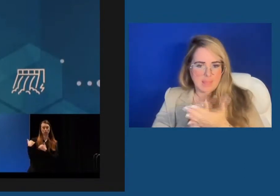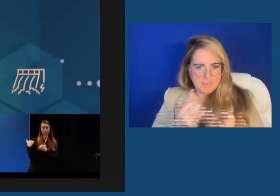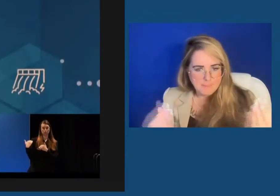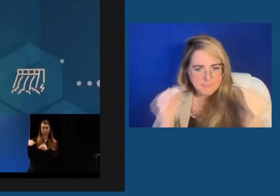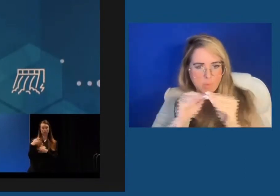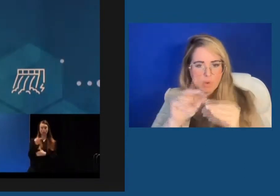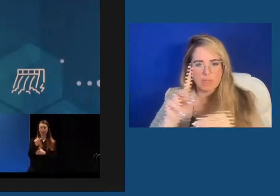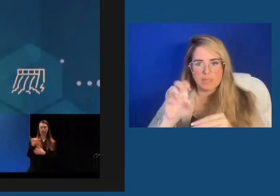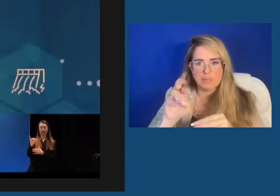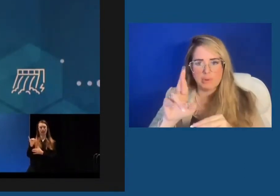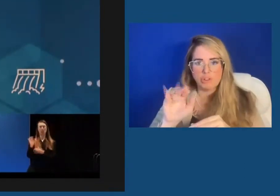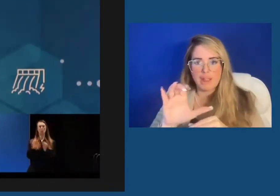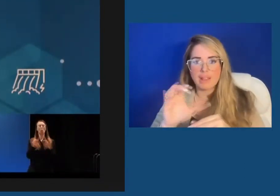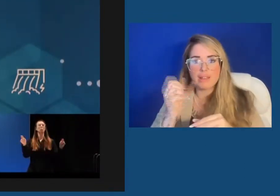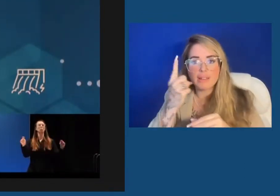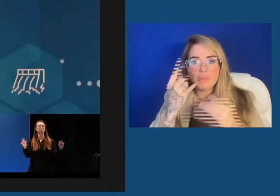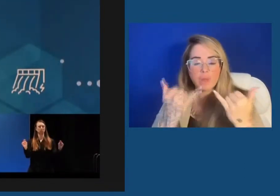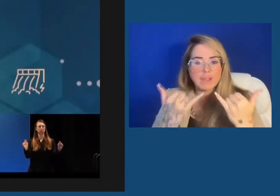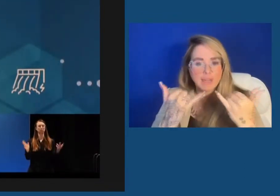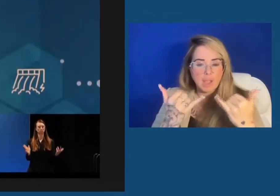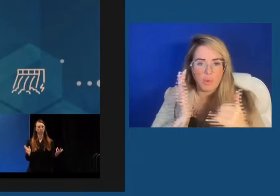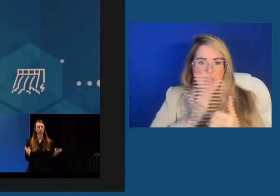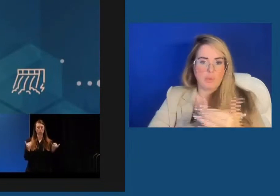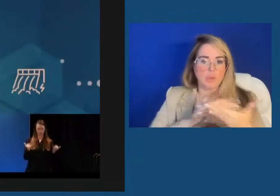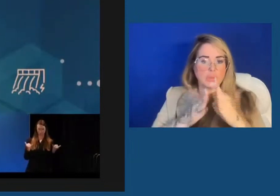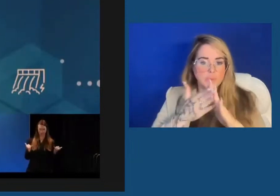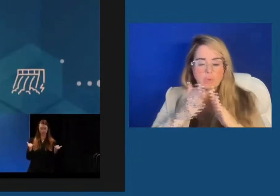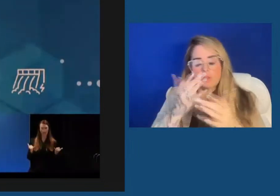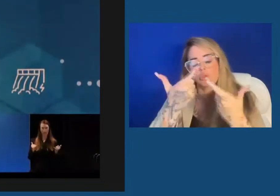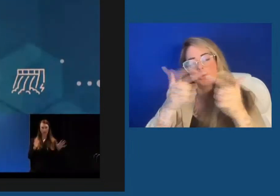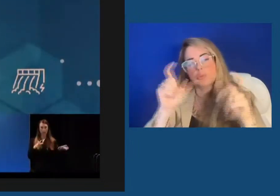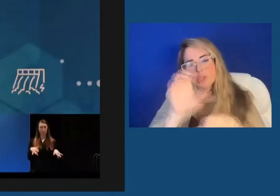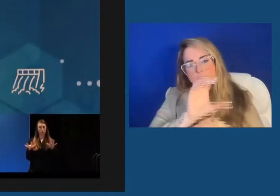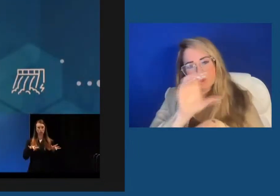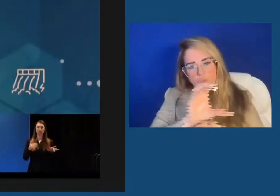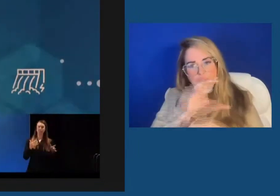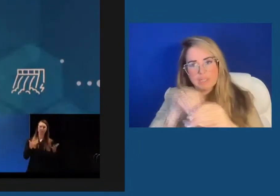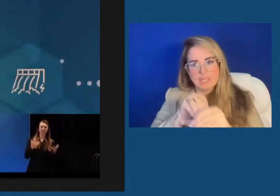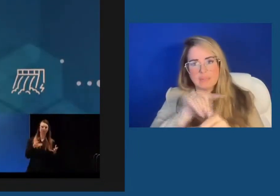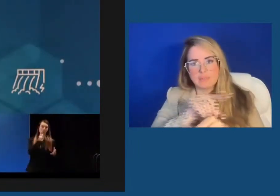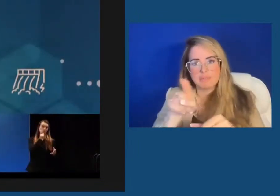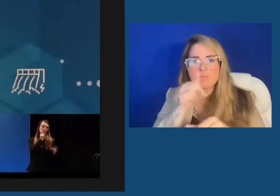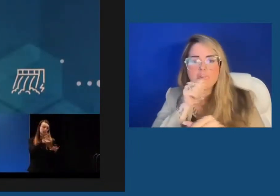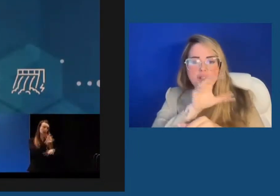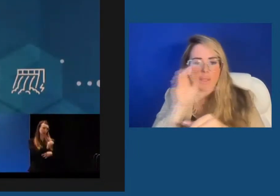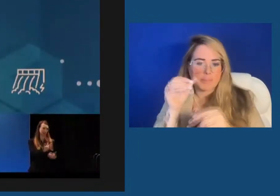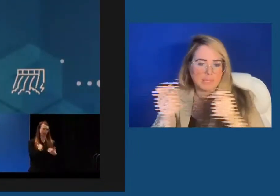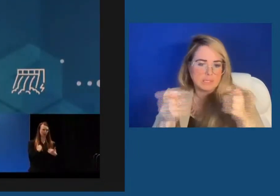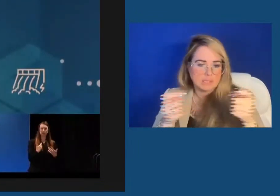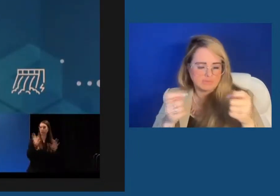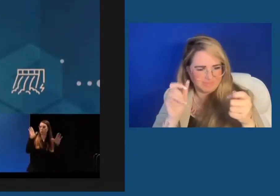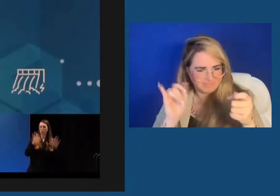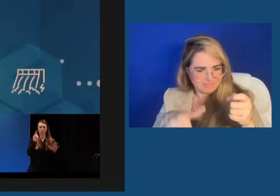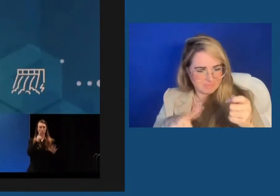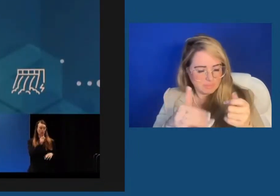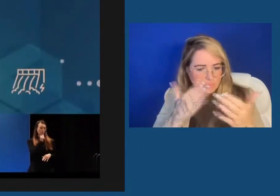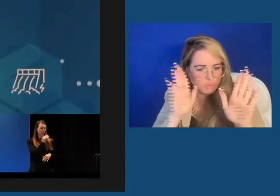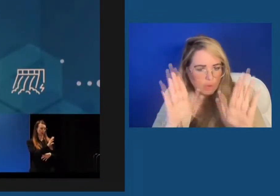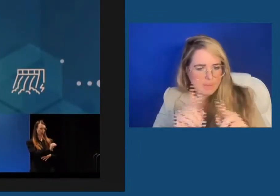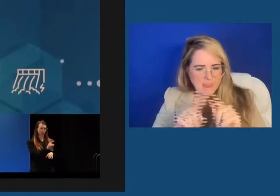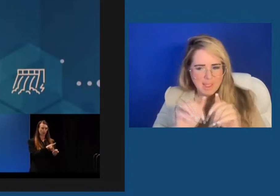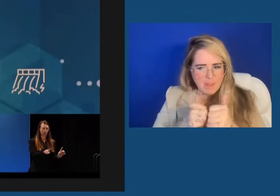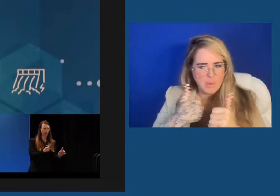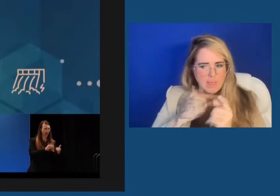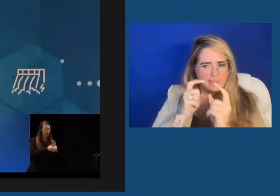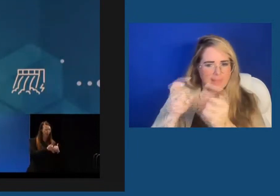democratic. Right now, the large supercomputers are in the hands of private companies. That's great for the private companies, but how do I get that in the hands